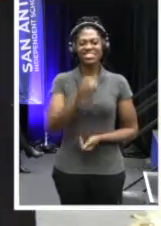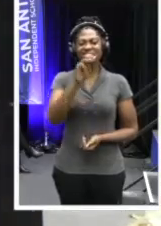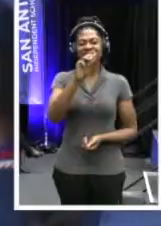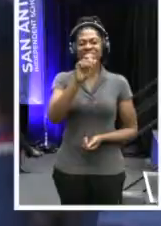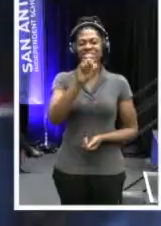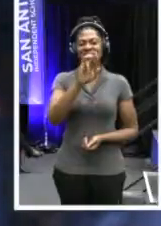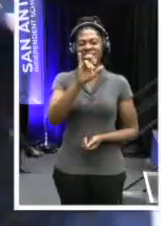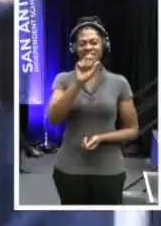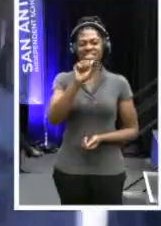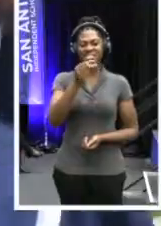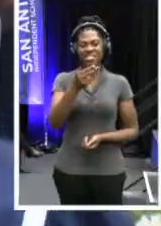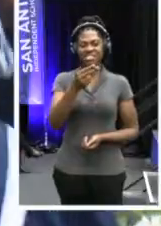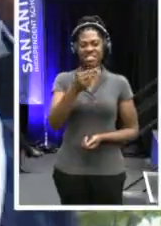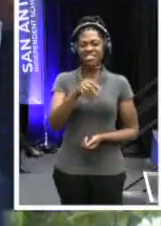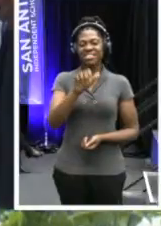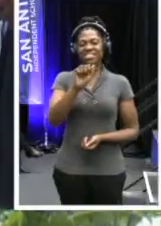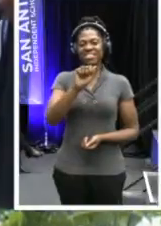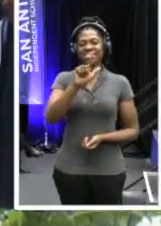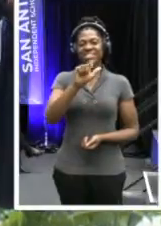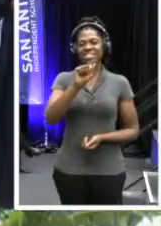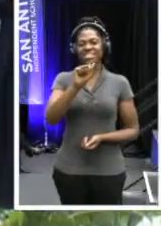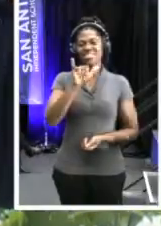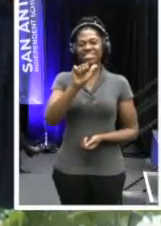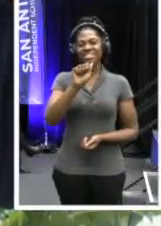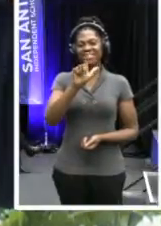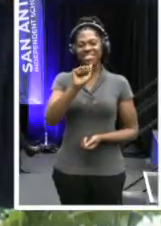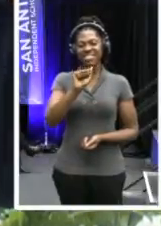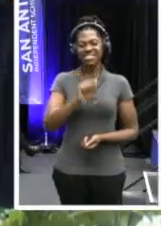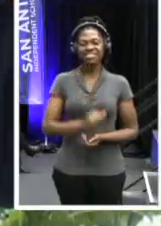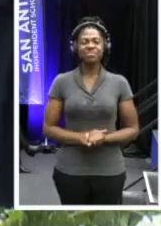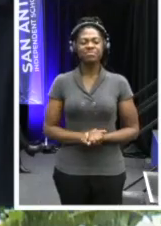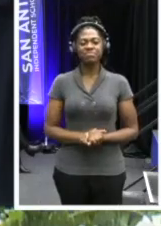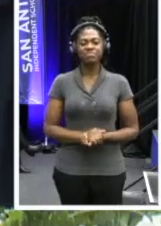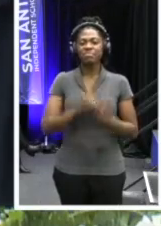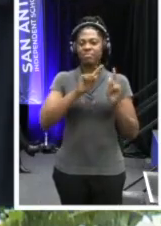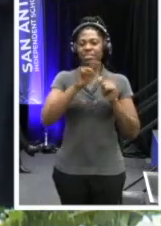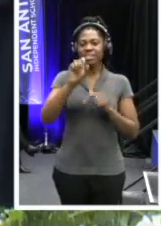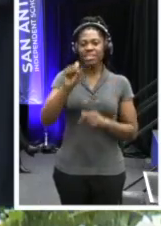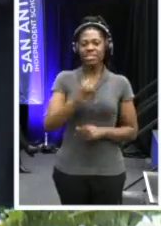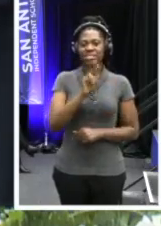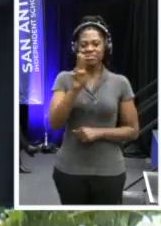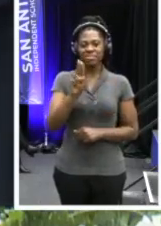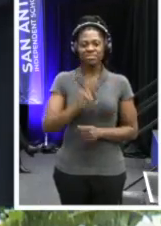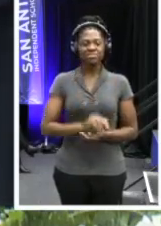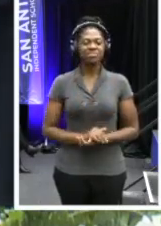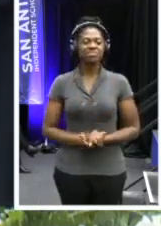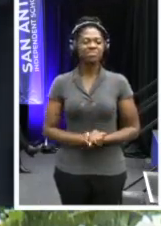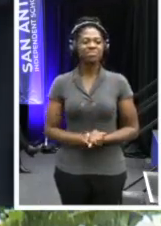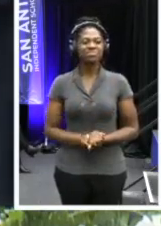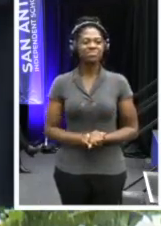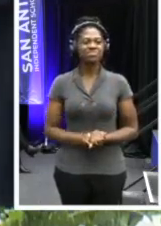Mariah Adamari Ayala will be attending St. Mary's University.